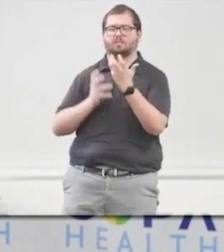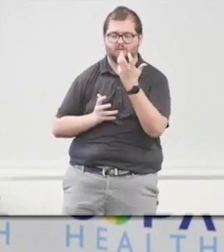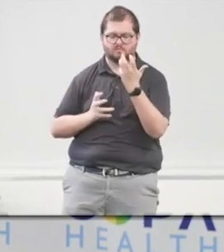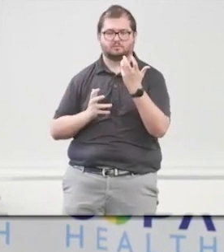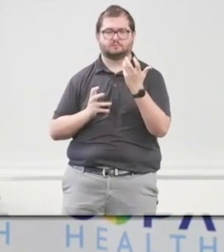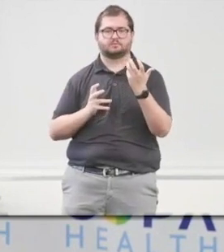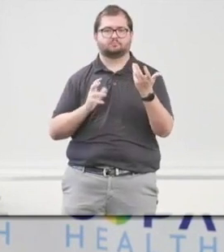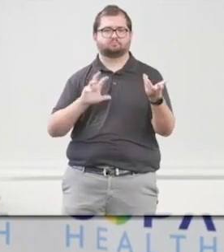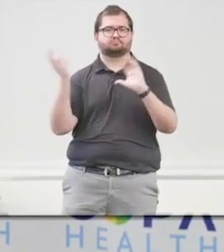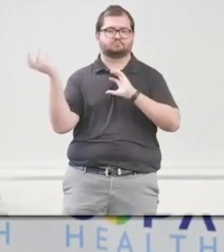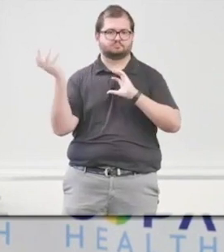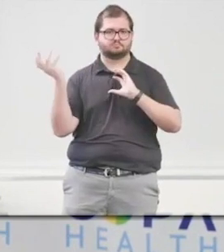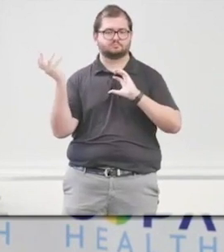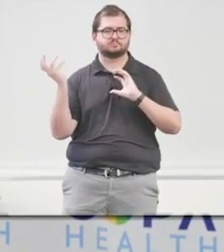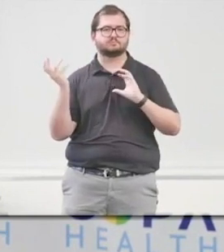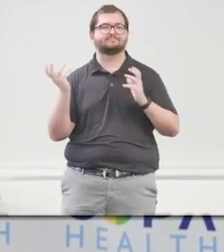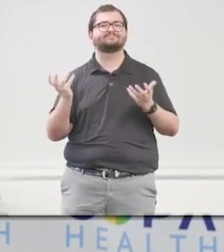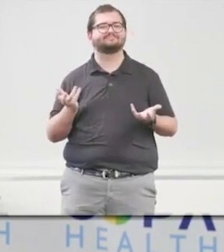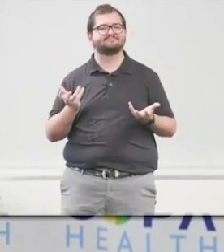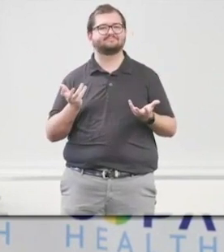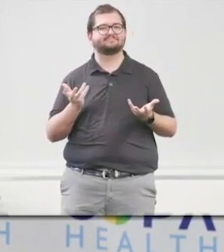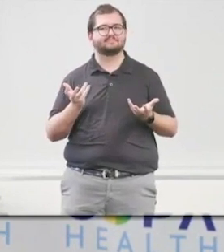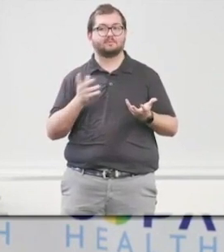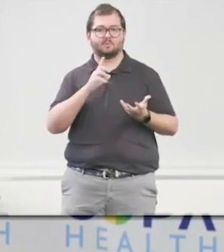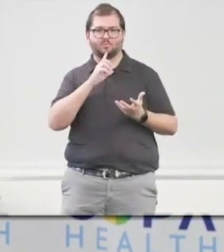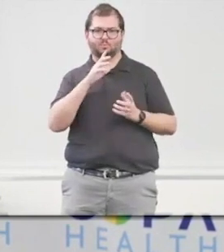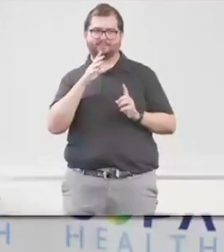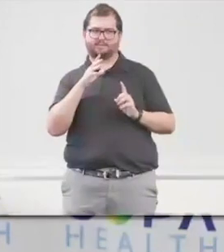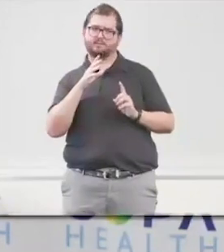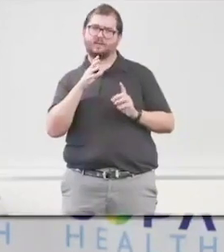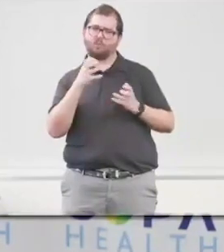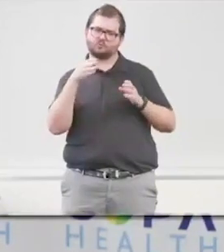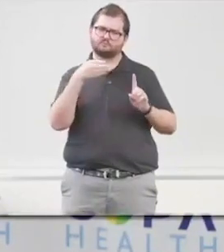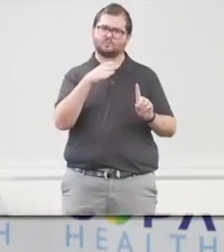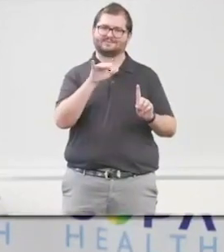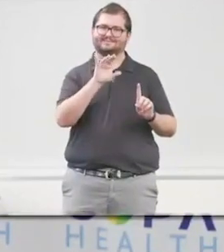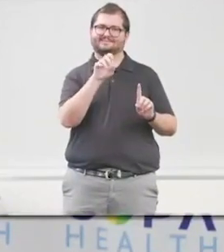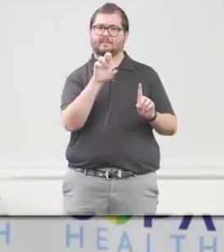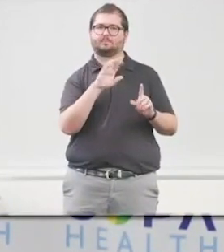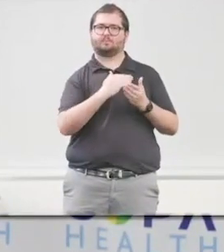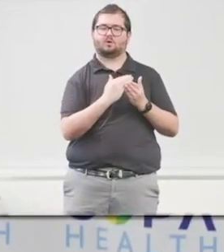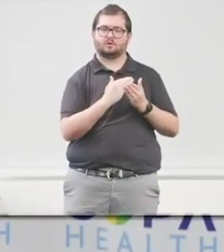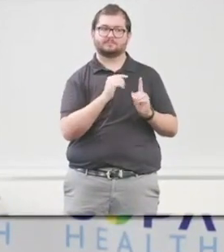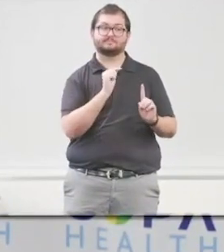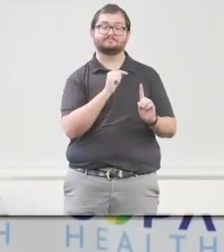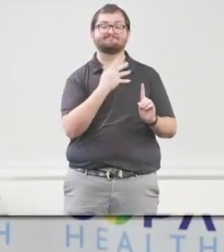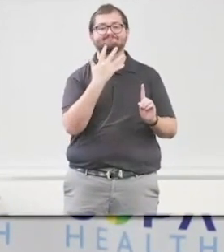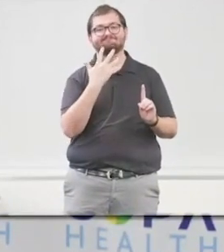killed all these computers. But kind of leaning into the cyber question side, though, is the unfortunate part of that was that